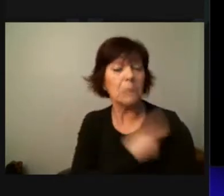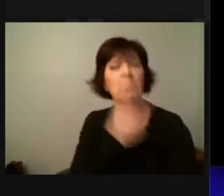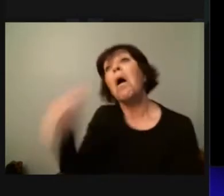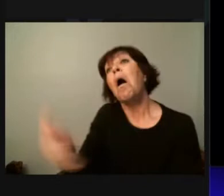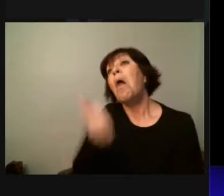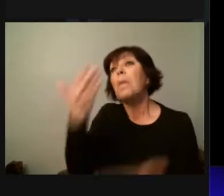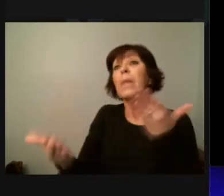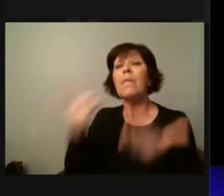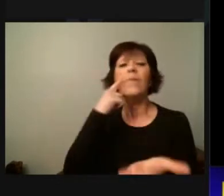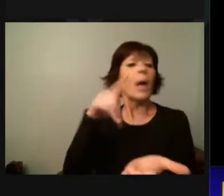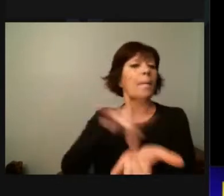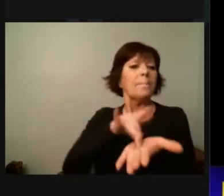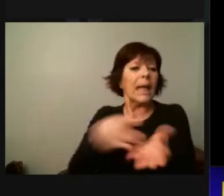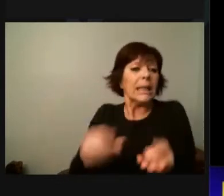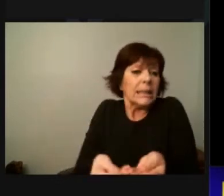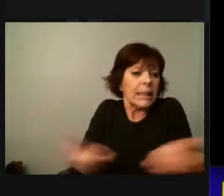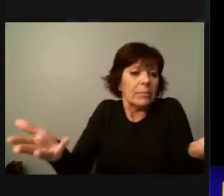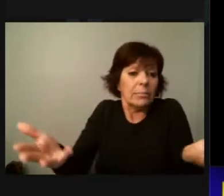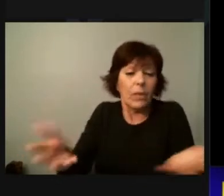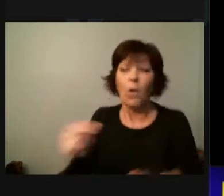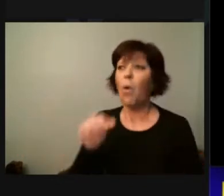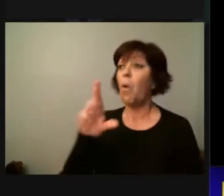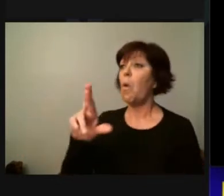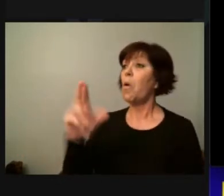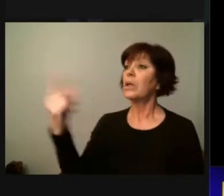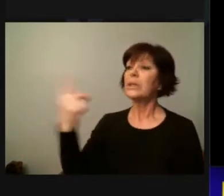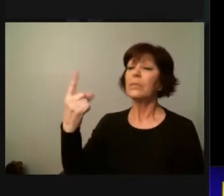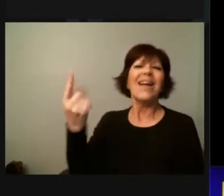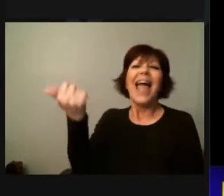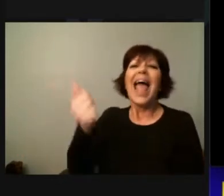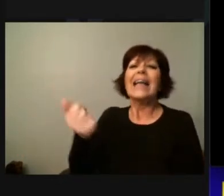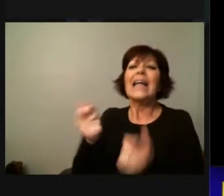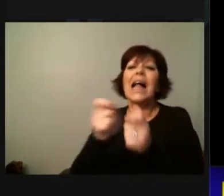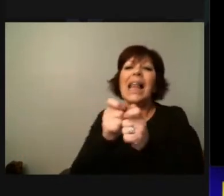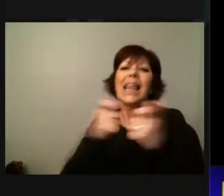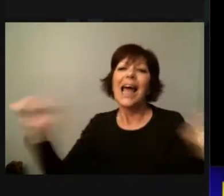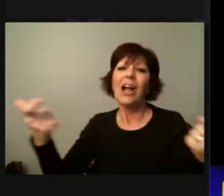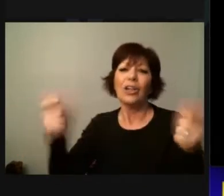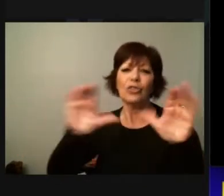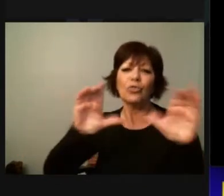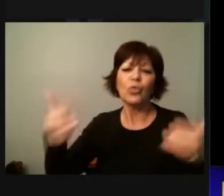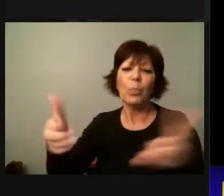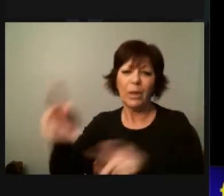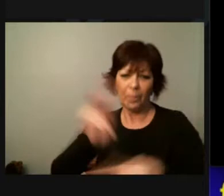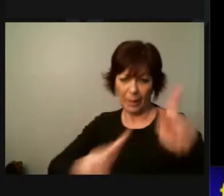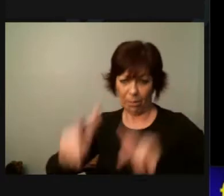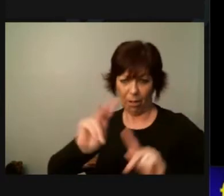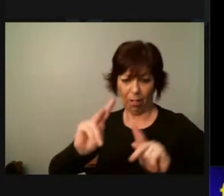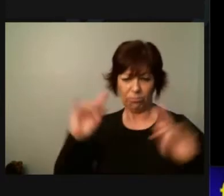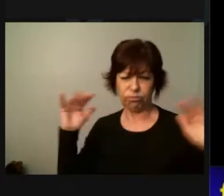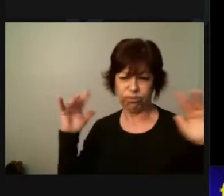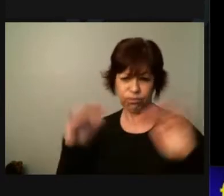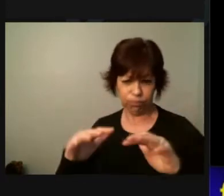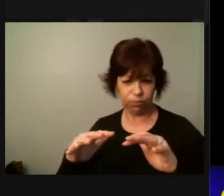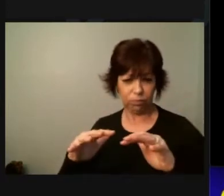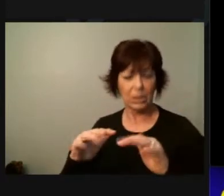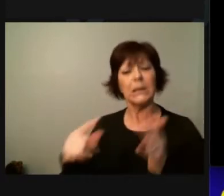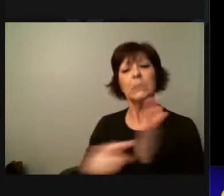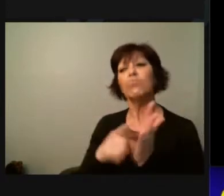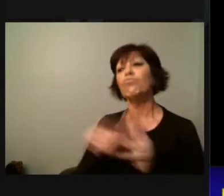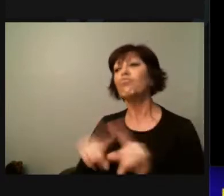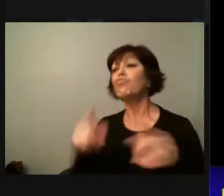for medication or other supplies to any large group of people. And sometimes those pods go under different names,